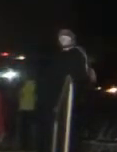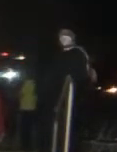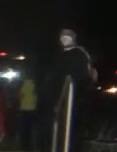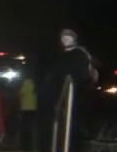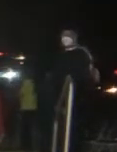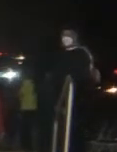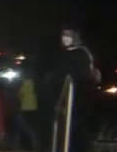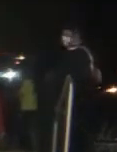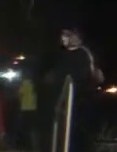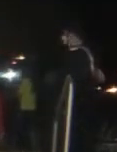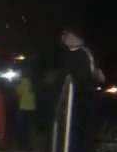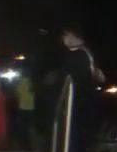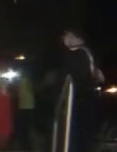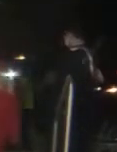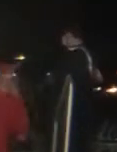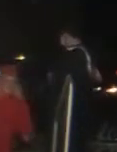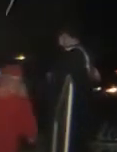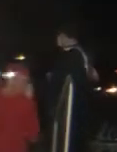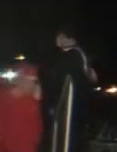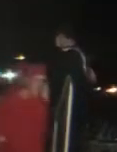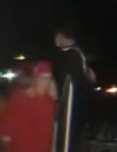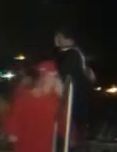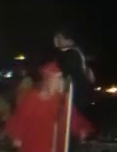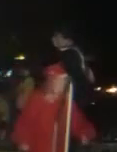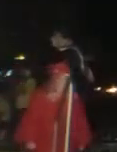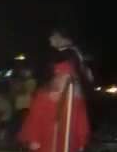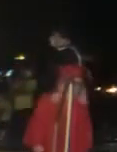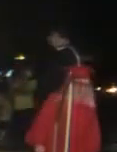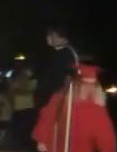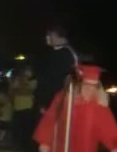Megan Rose Sweetar.